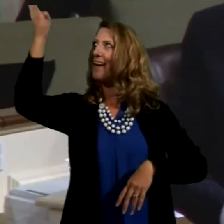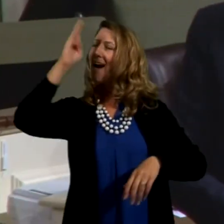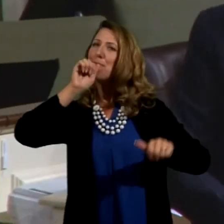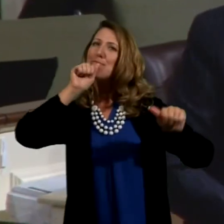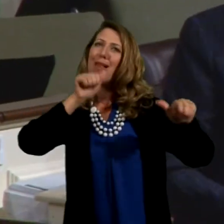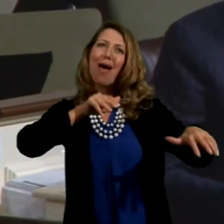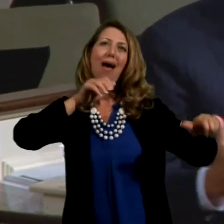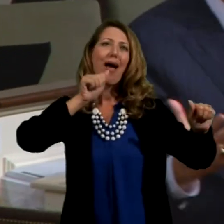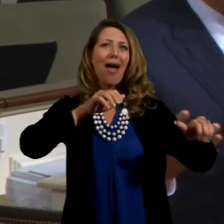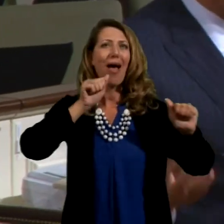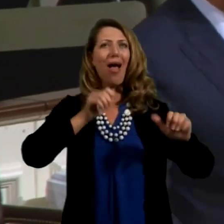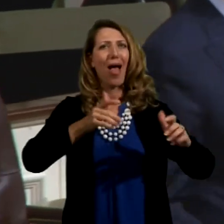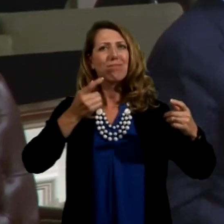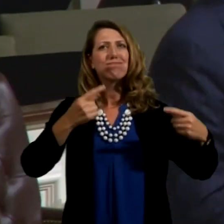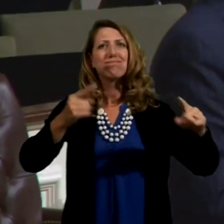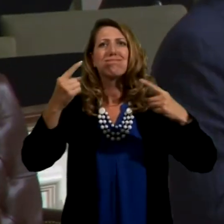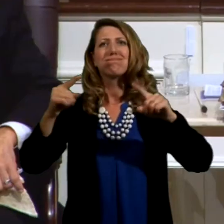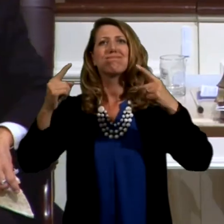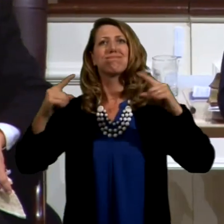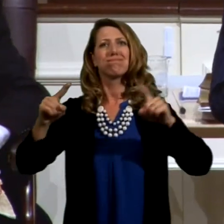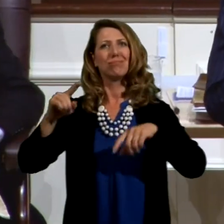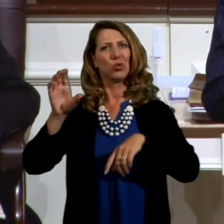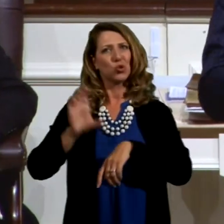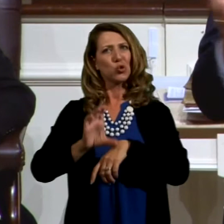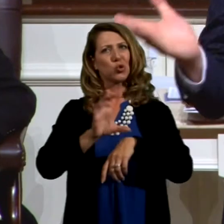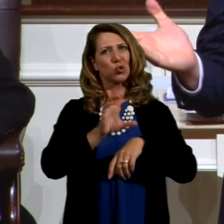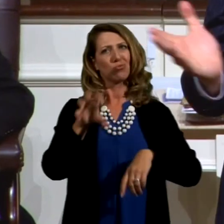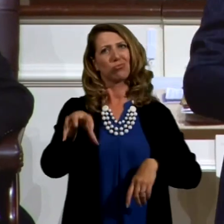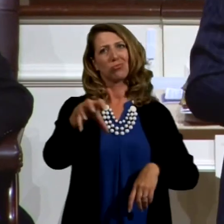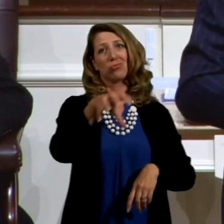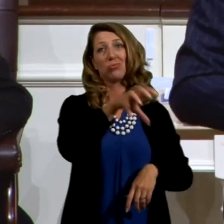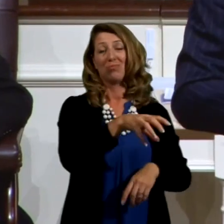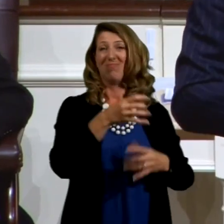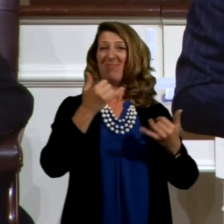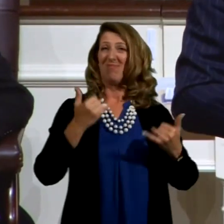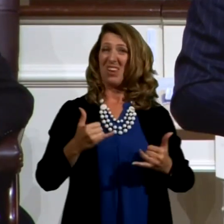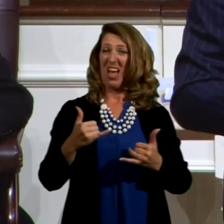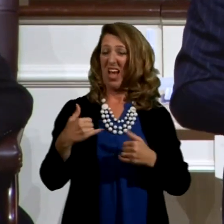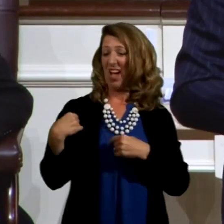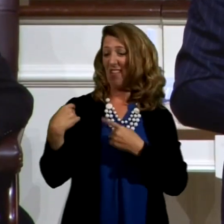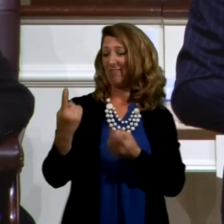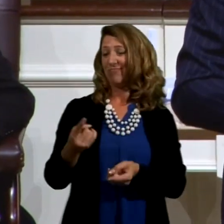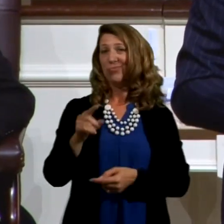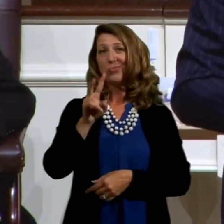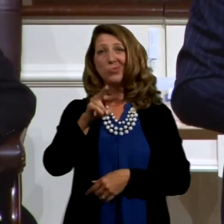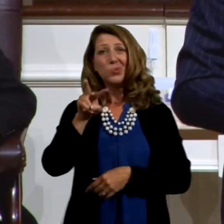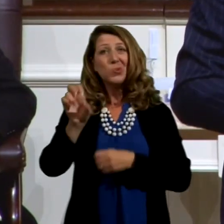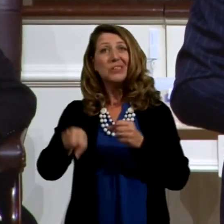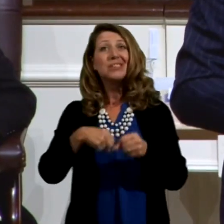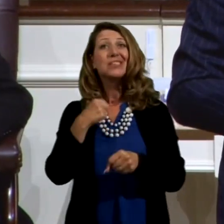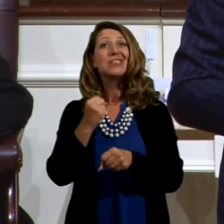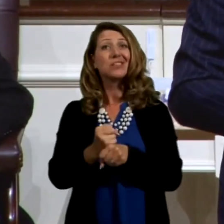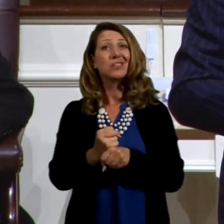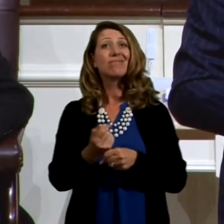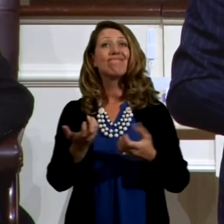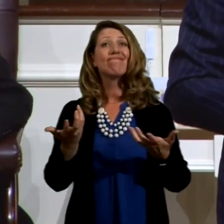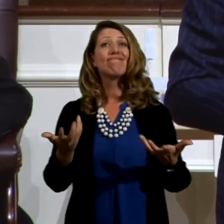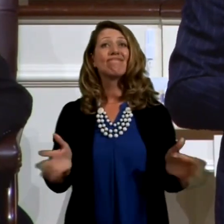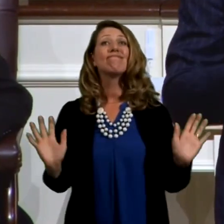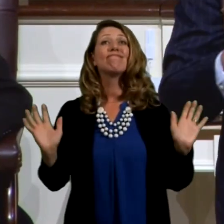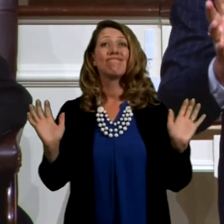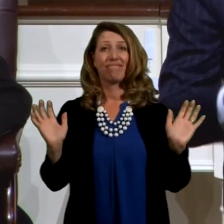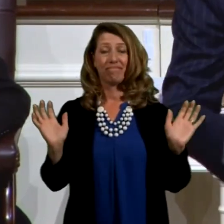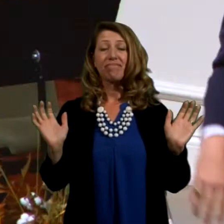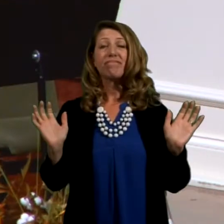and begins to prosper the work of the Lord. Now, probably 22 years have gone by. And